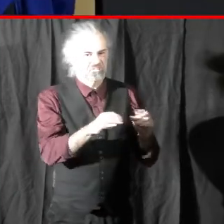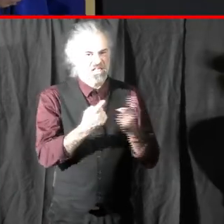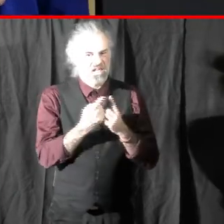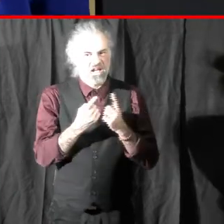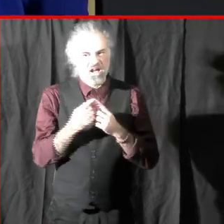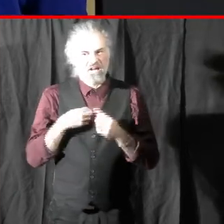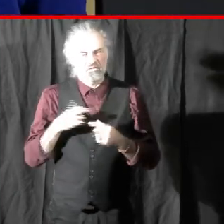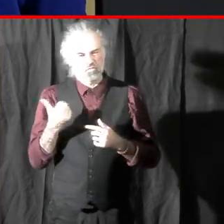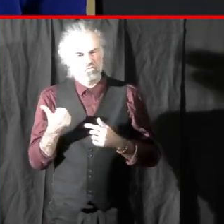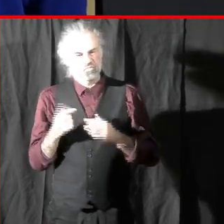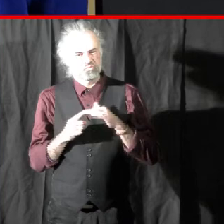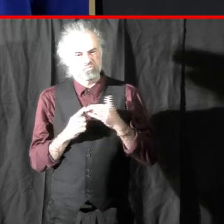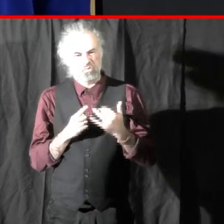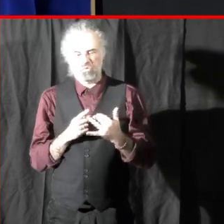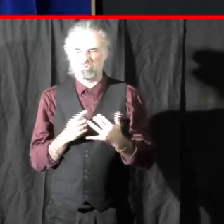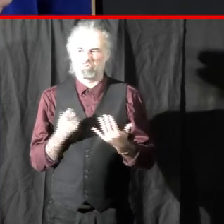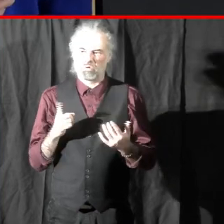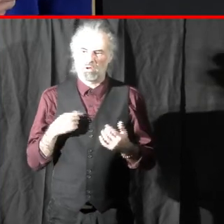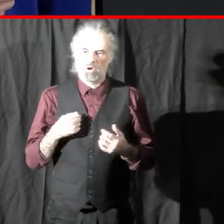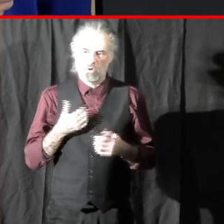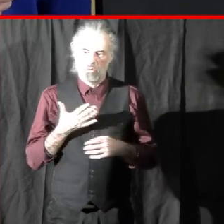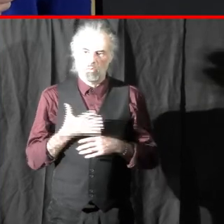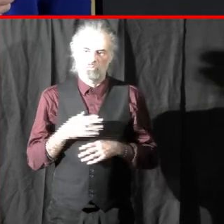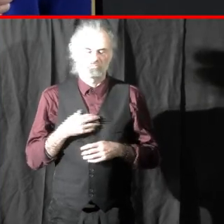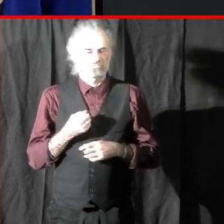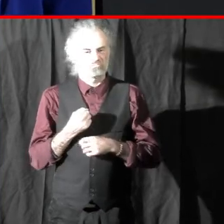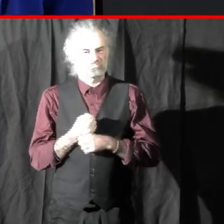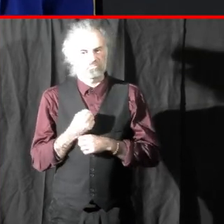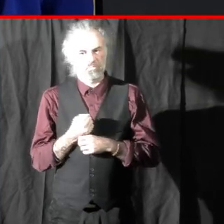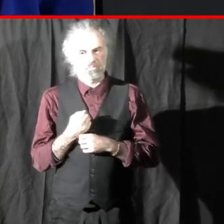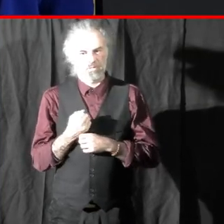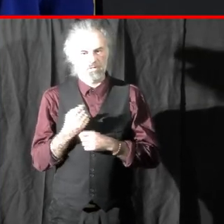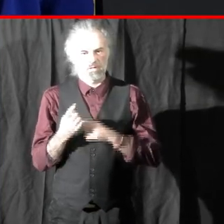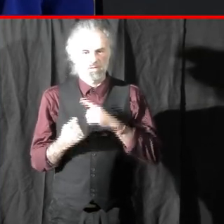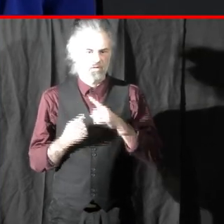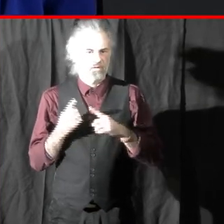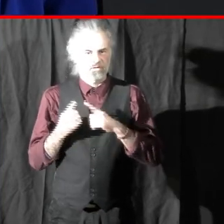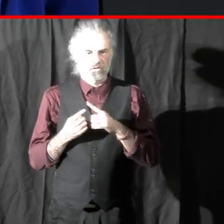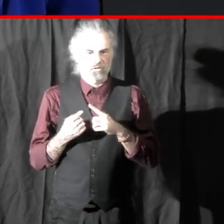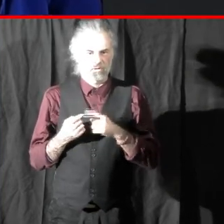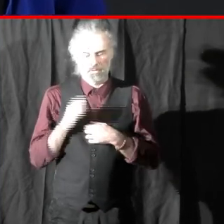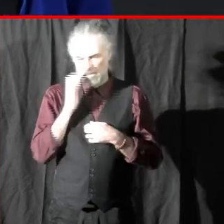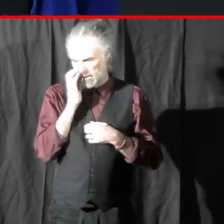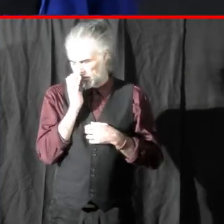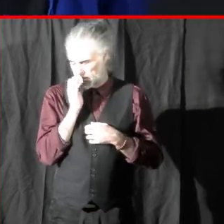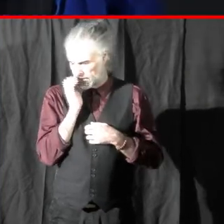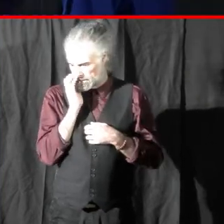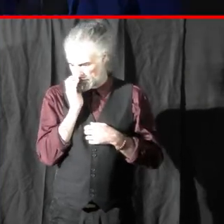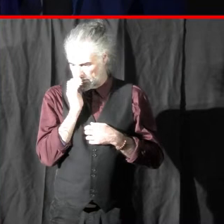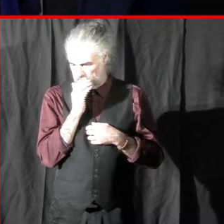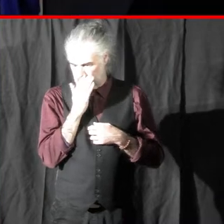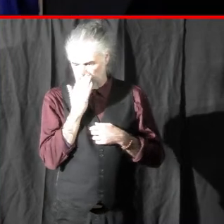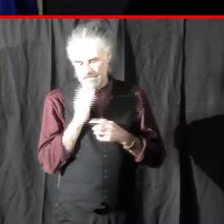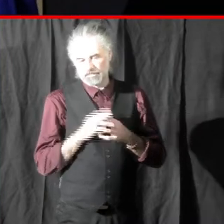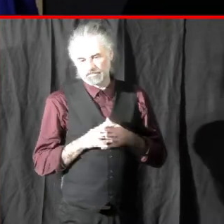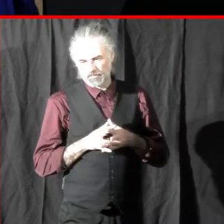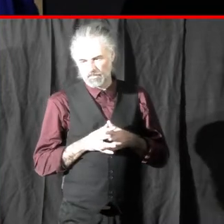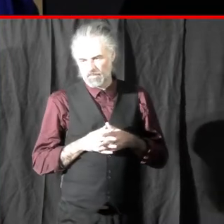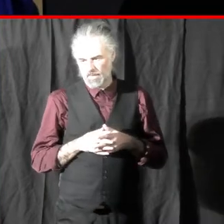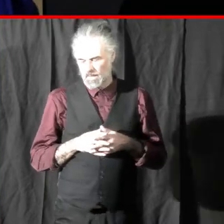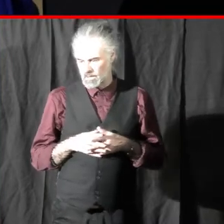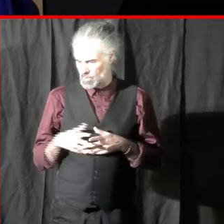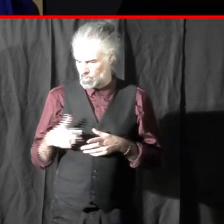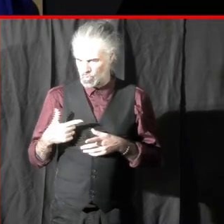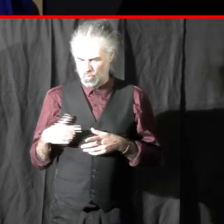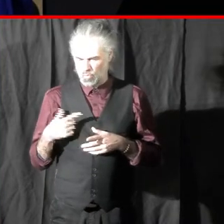great contacts I'm about to make at the conference. Media release? What media release? And so why is